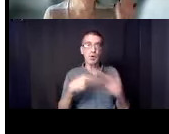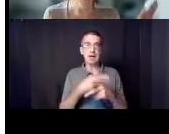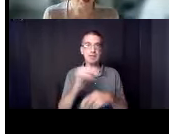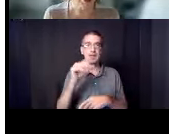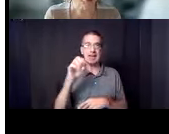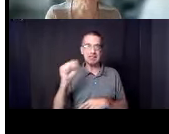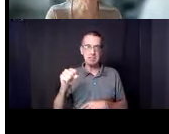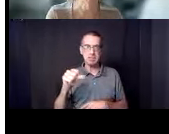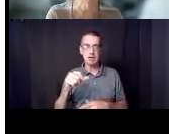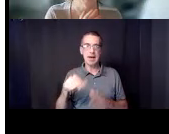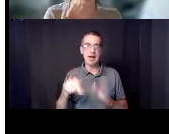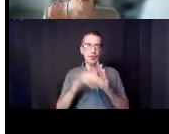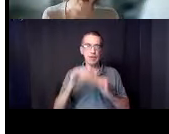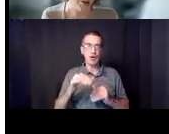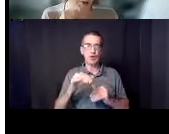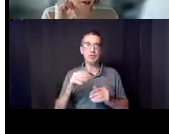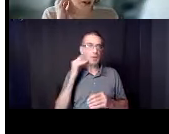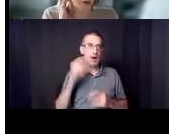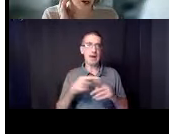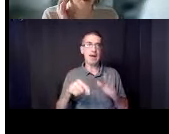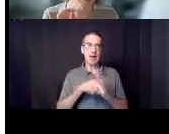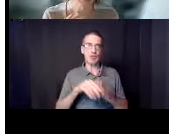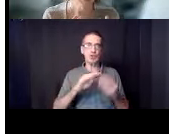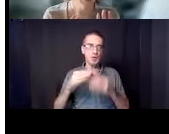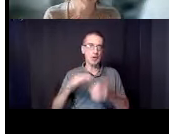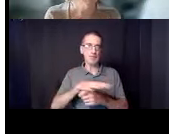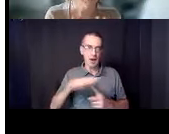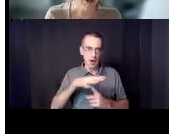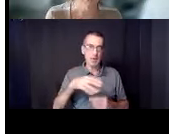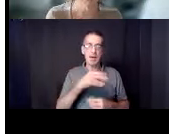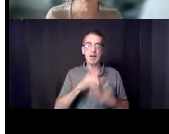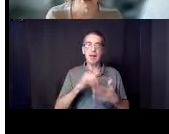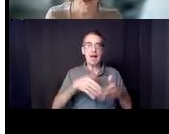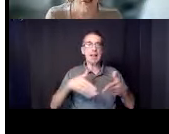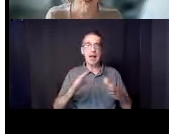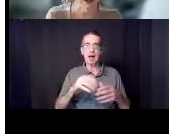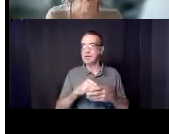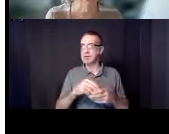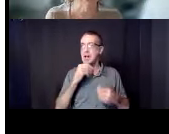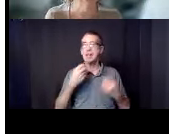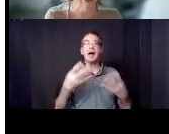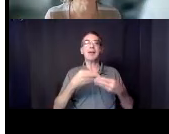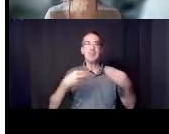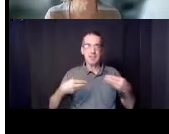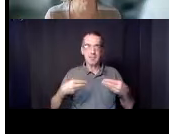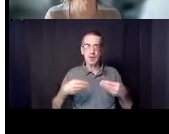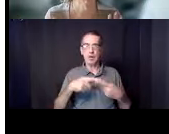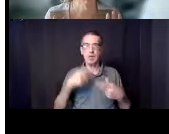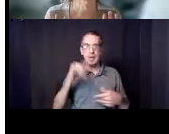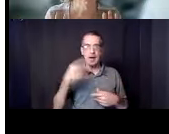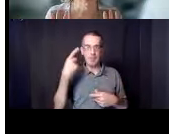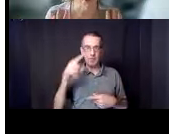really, adverse childhood experience and adverse community environments. And there's lots of flexibility that allows